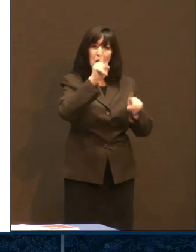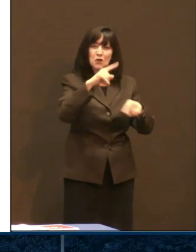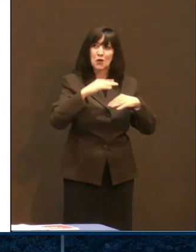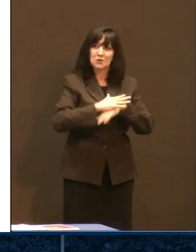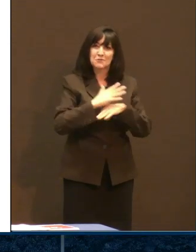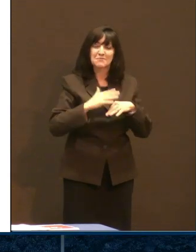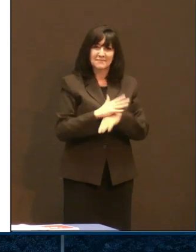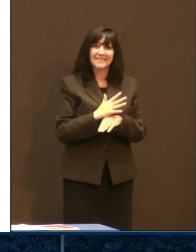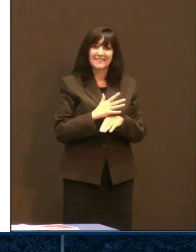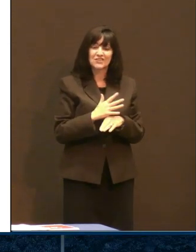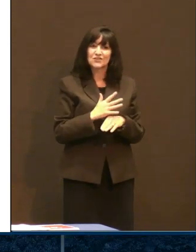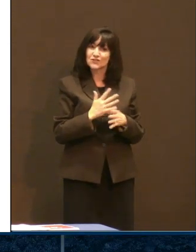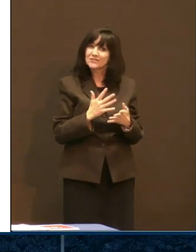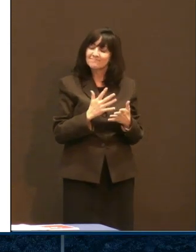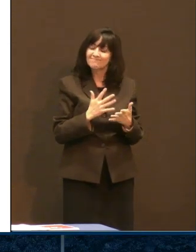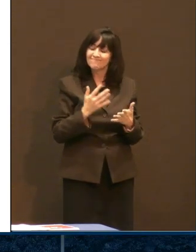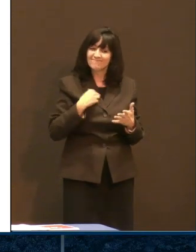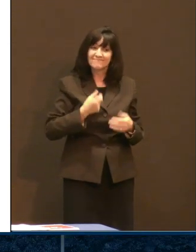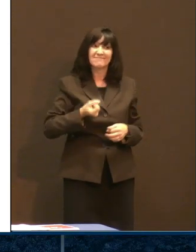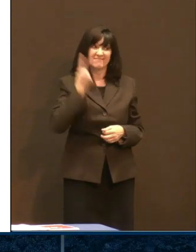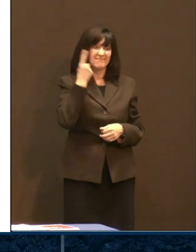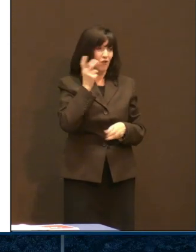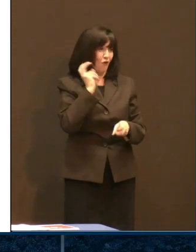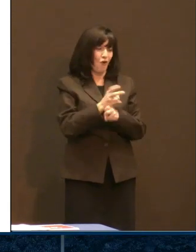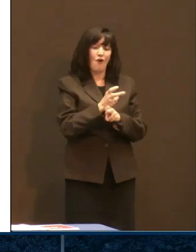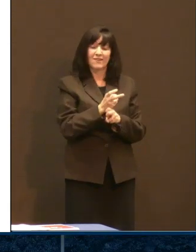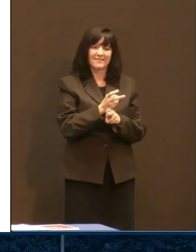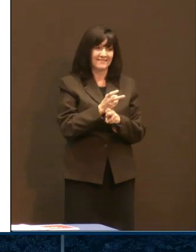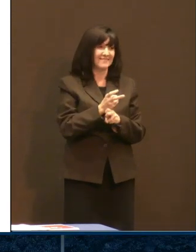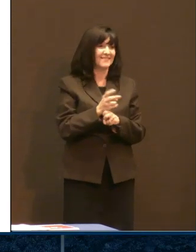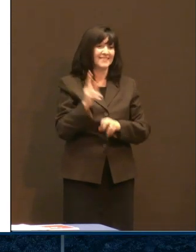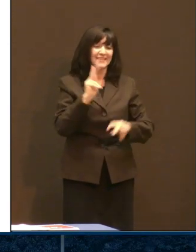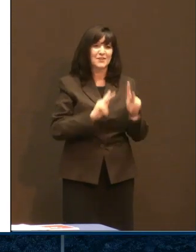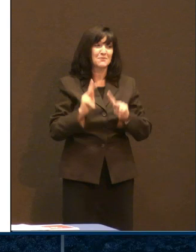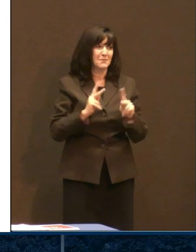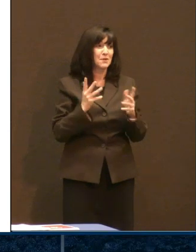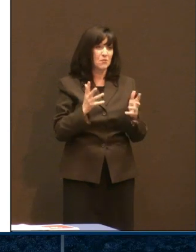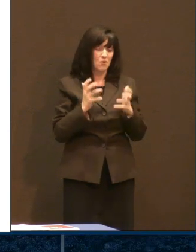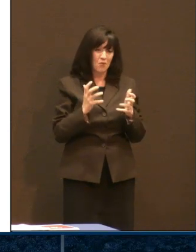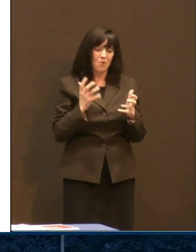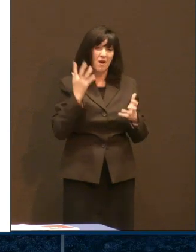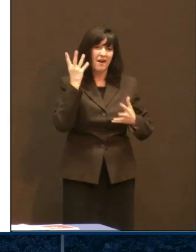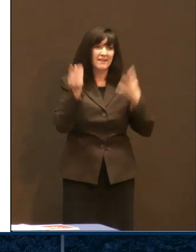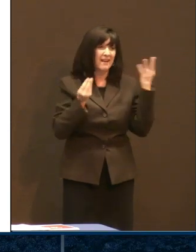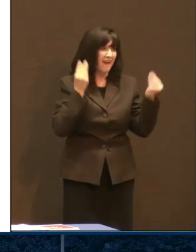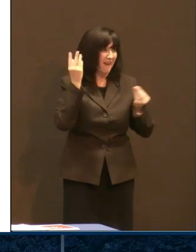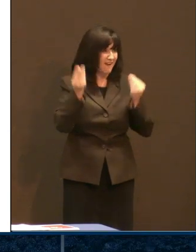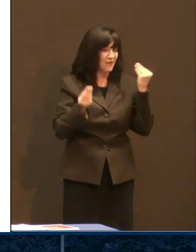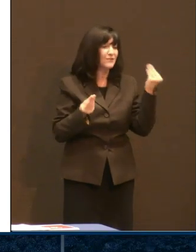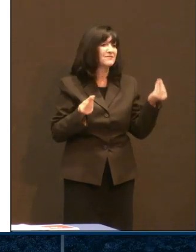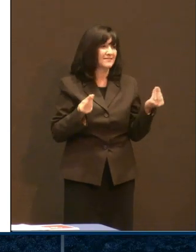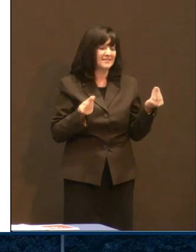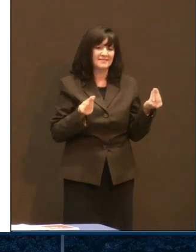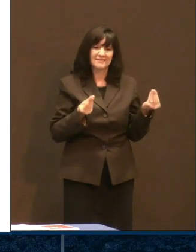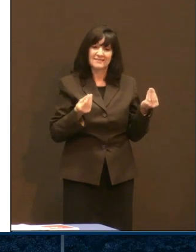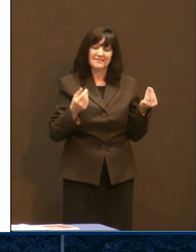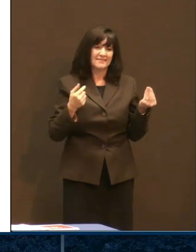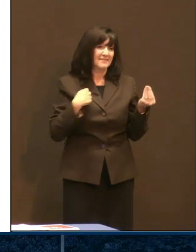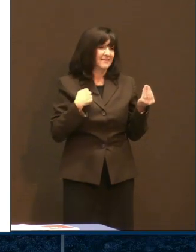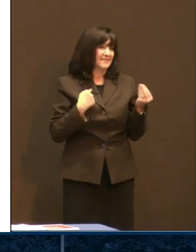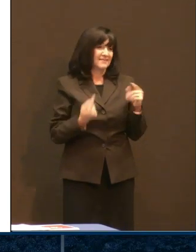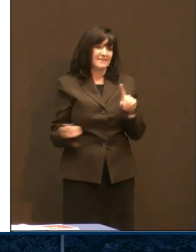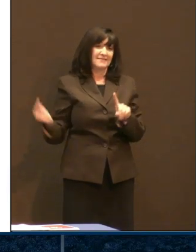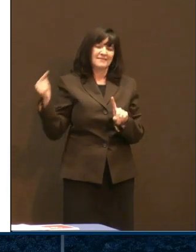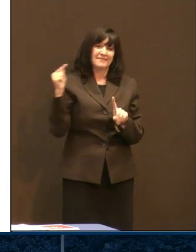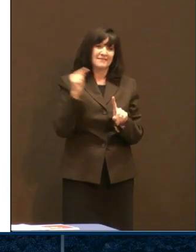spring. It's going to be beautiful out. People are going to be outside. I just kind of go back to the